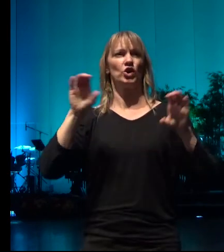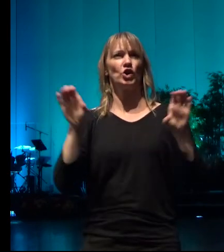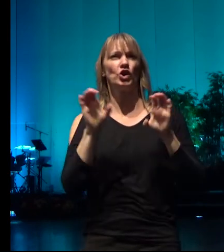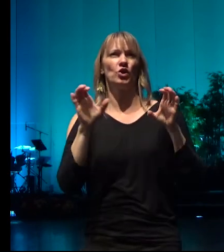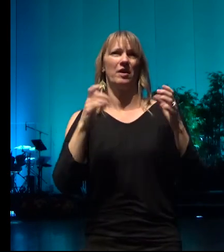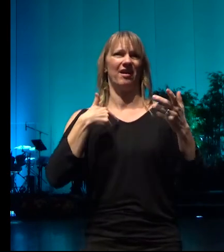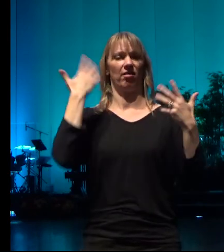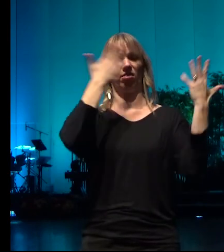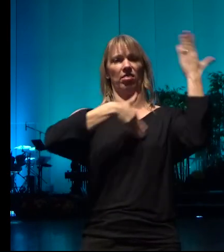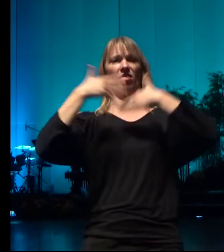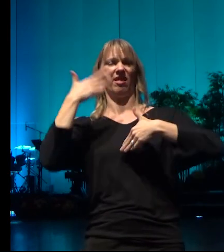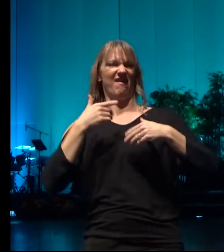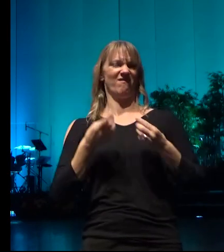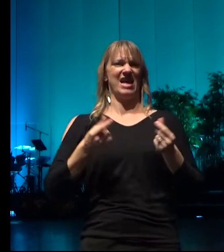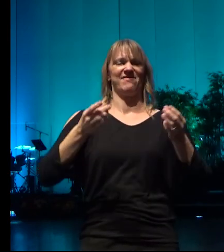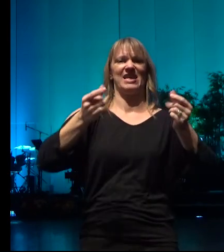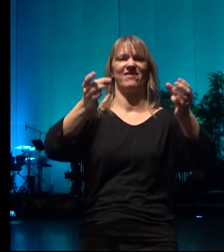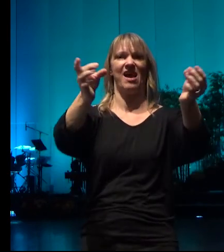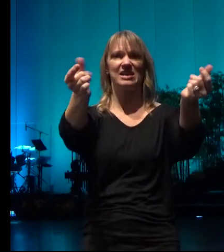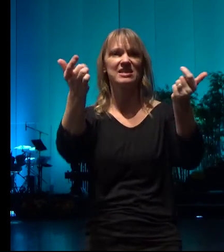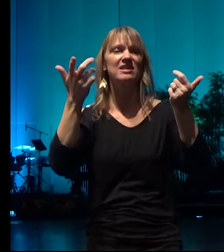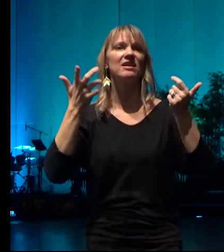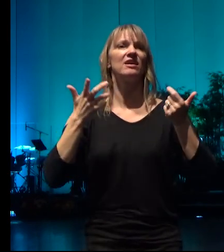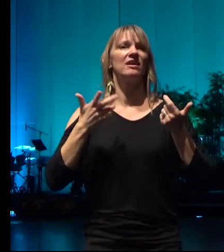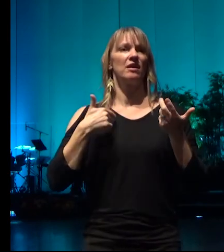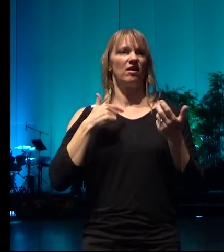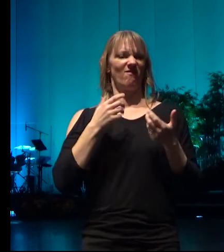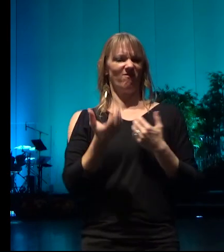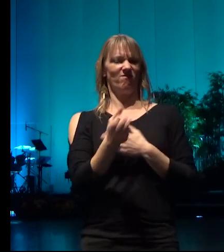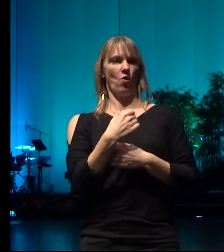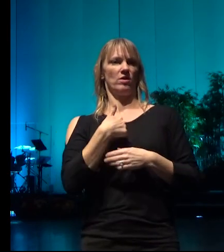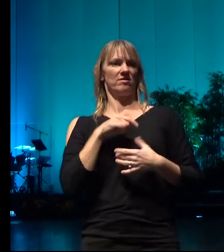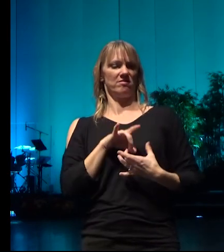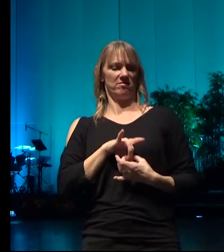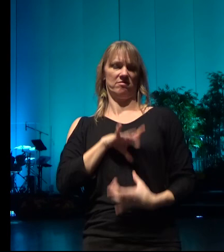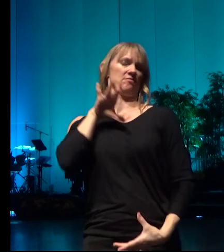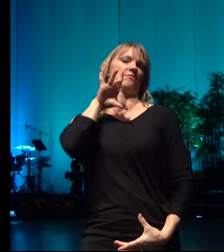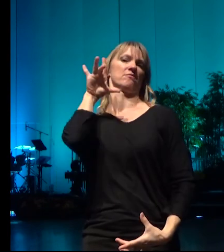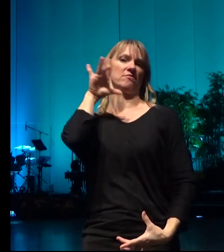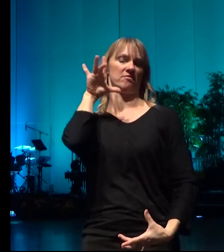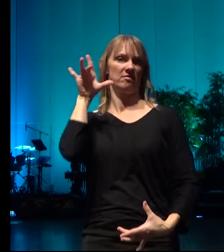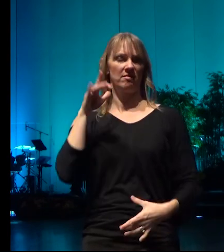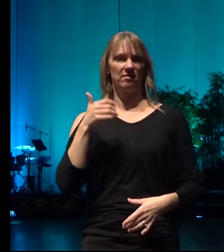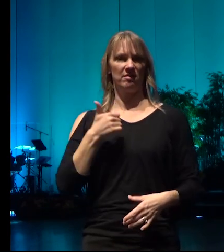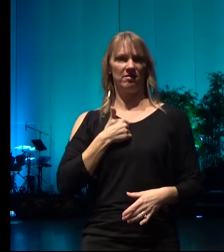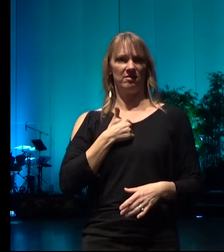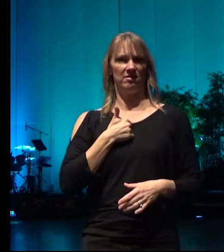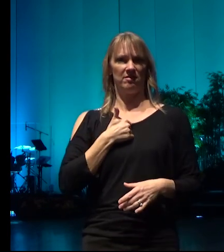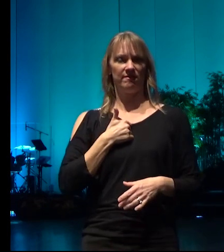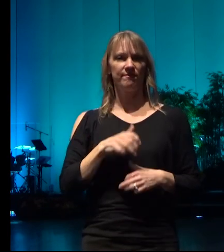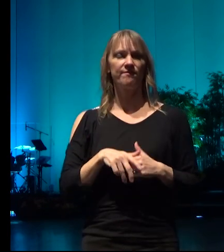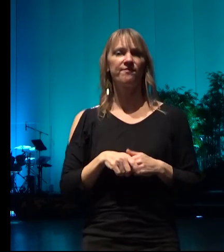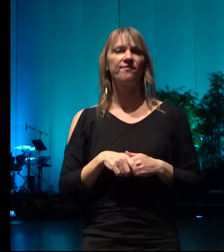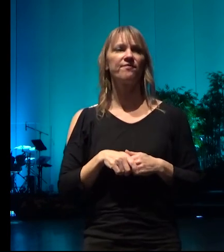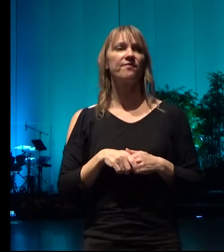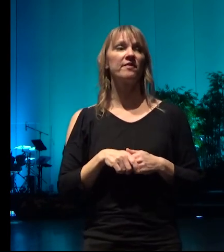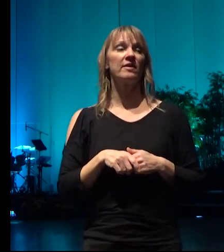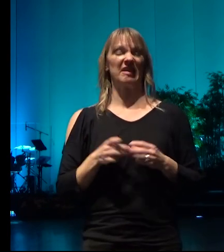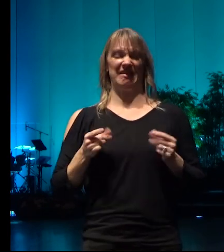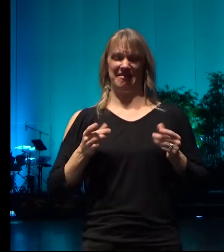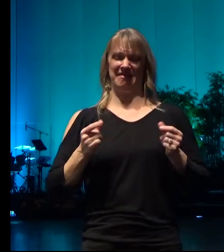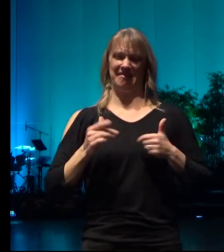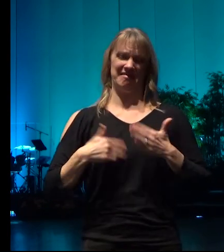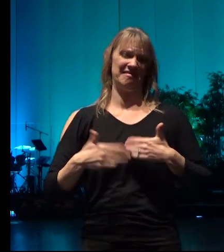connection with my underpinnings is almost impossible, and my direction is dictated not by who I am, but